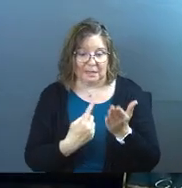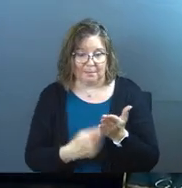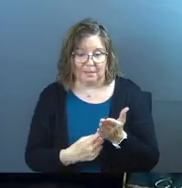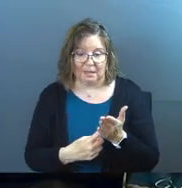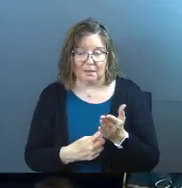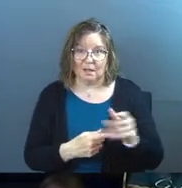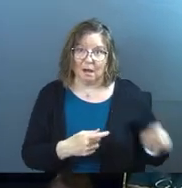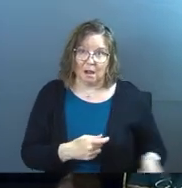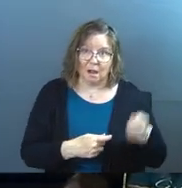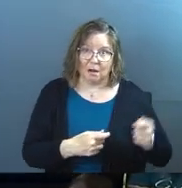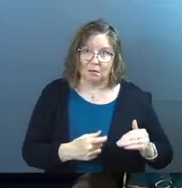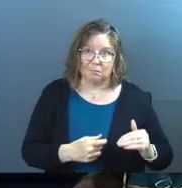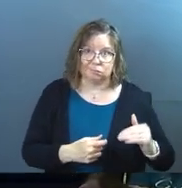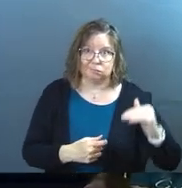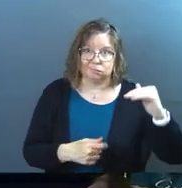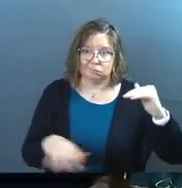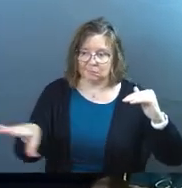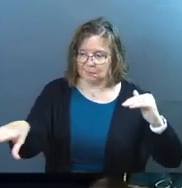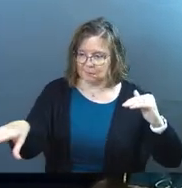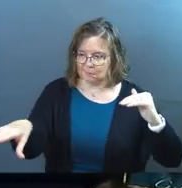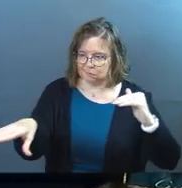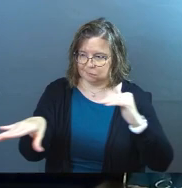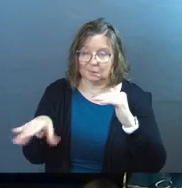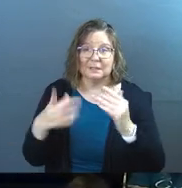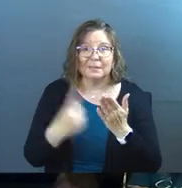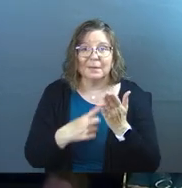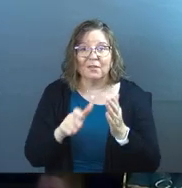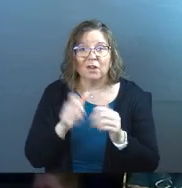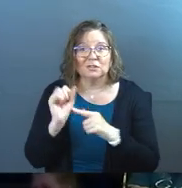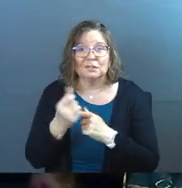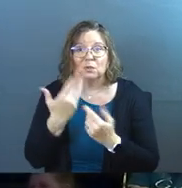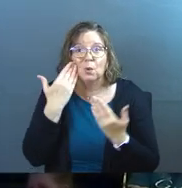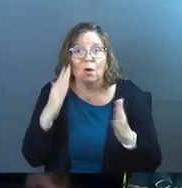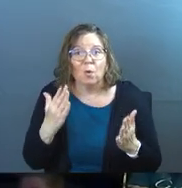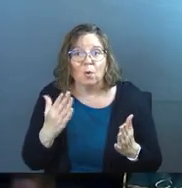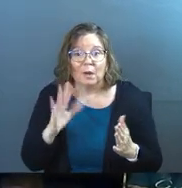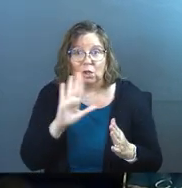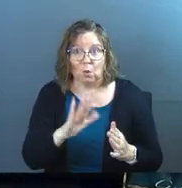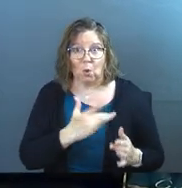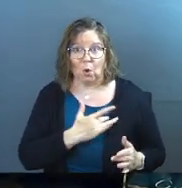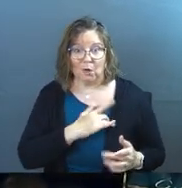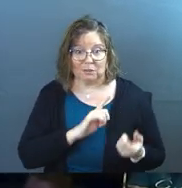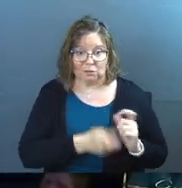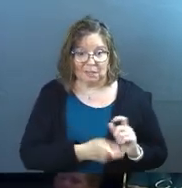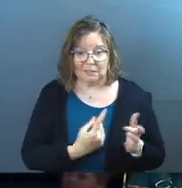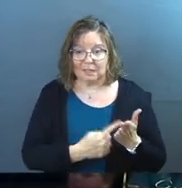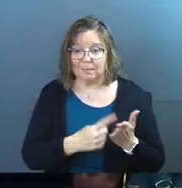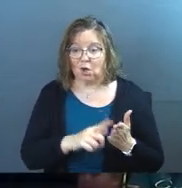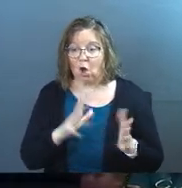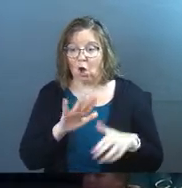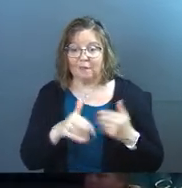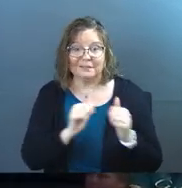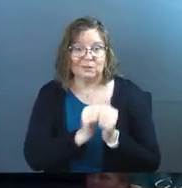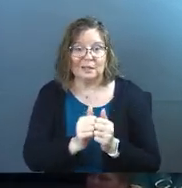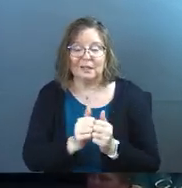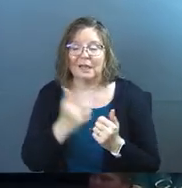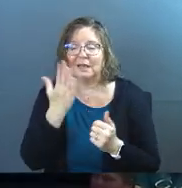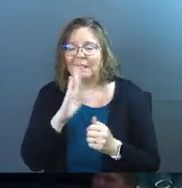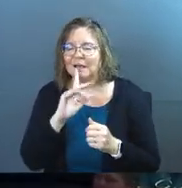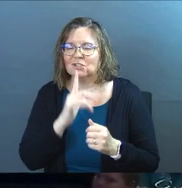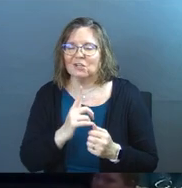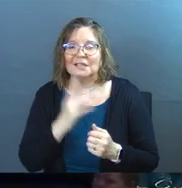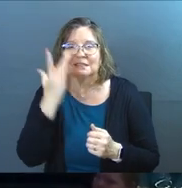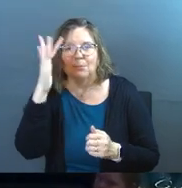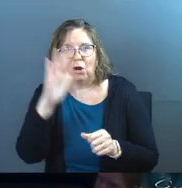Sometimes there's timing and there's other circumstances you don't even know about. And sometimes it's your heart and sometimes it's all of it together. And God's